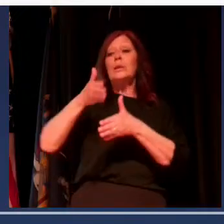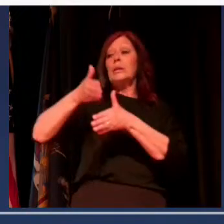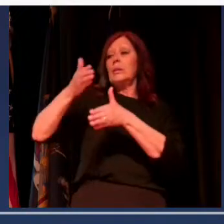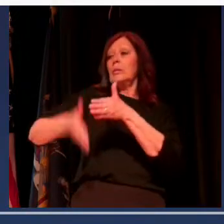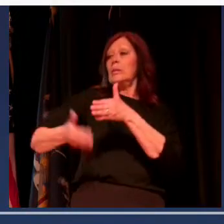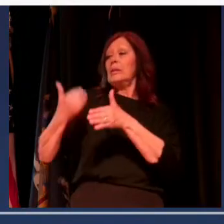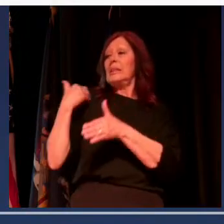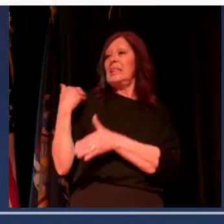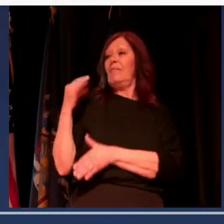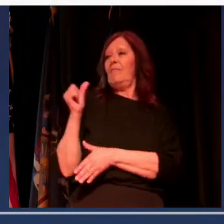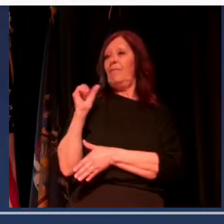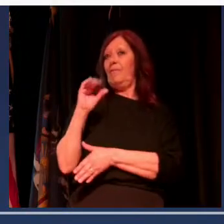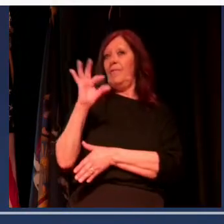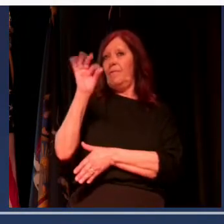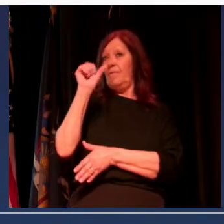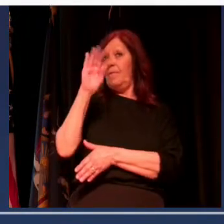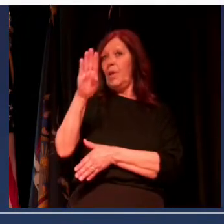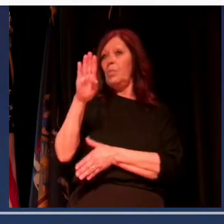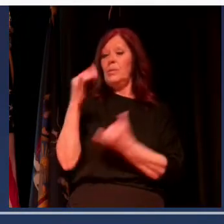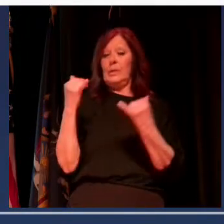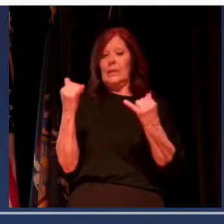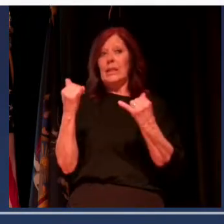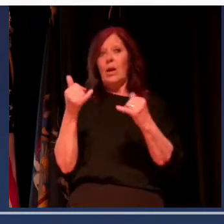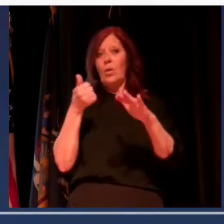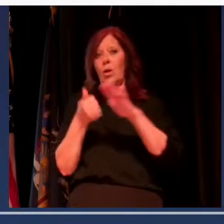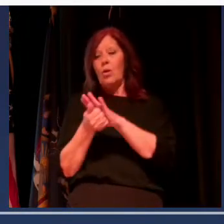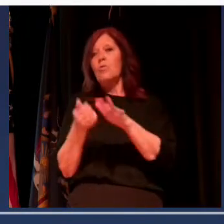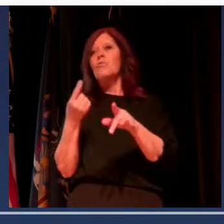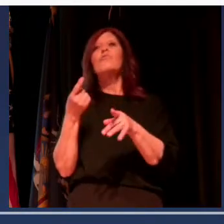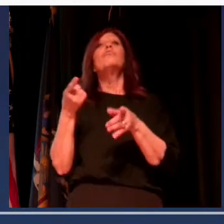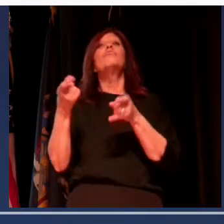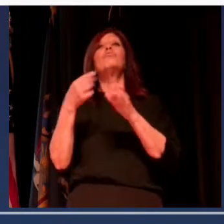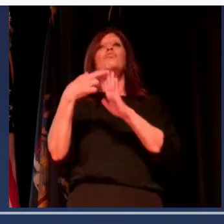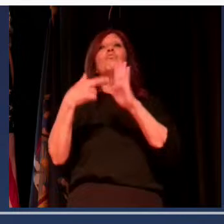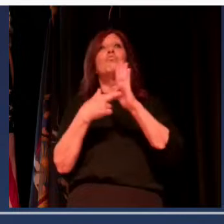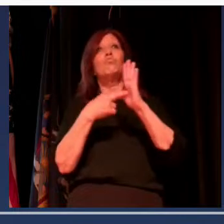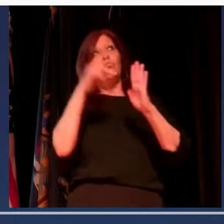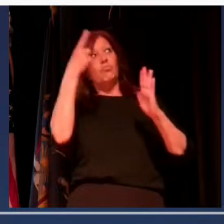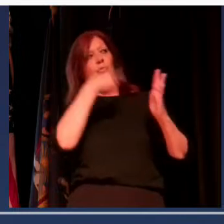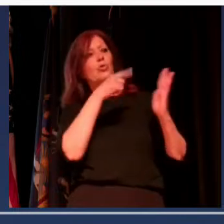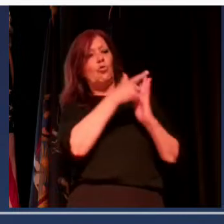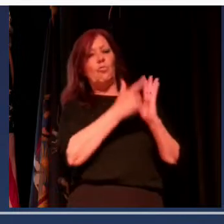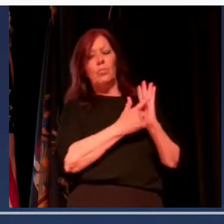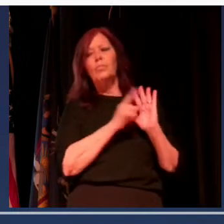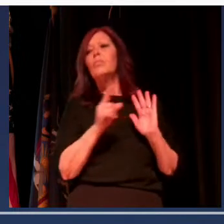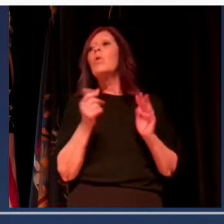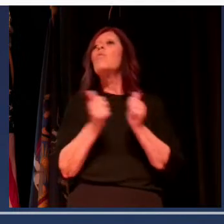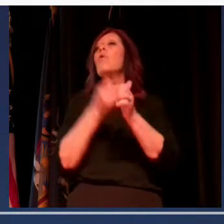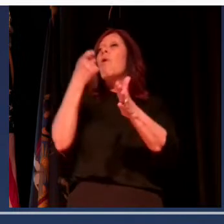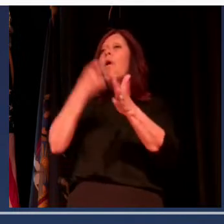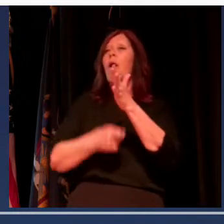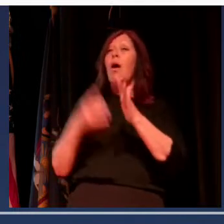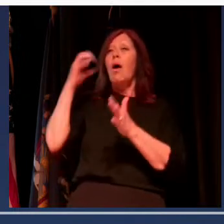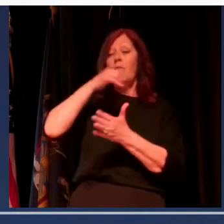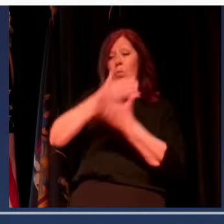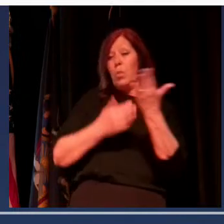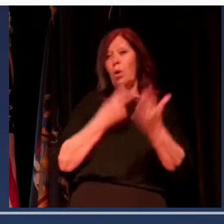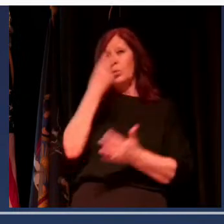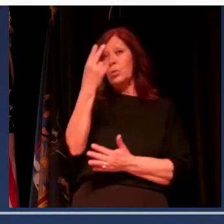in February and is presently undergoing regulatory review. With cost estimates for phase 2